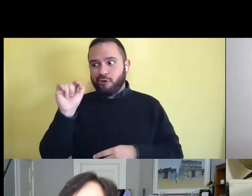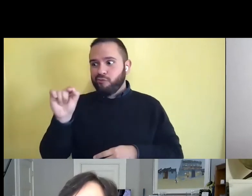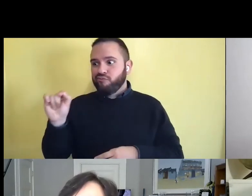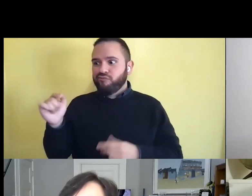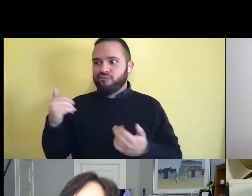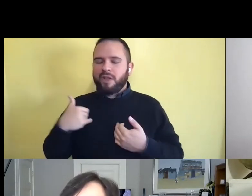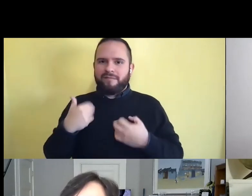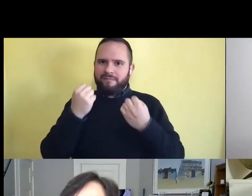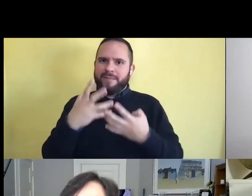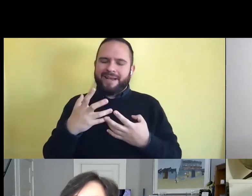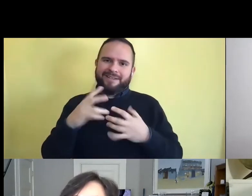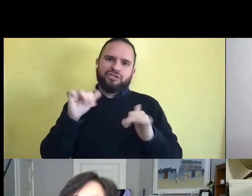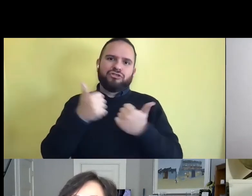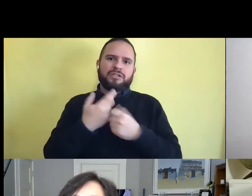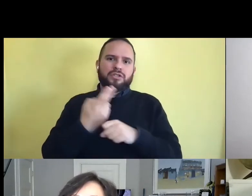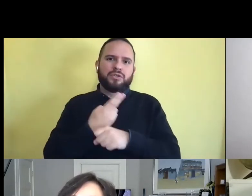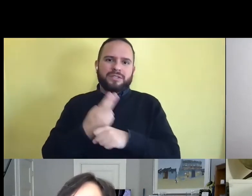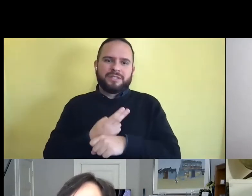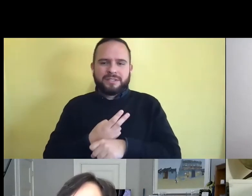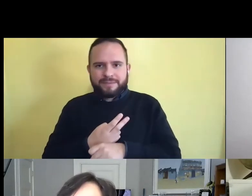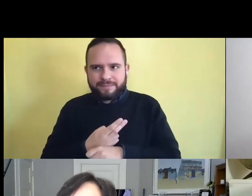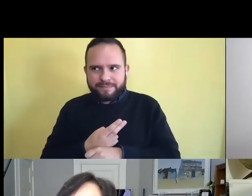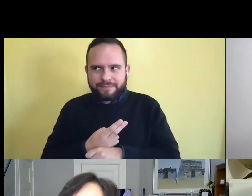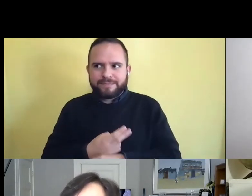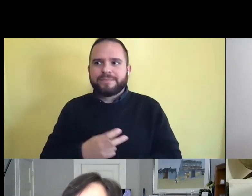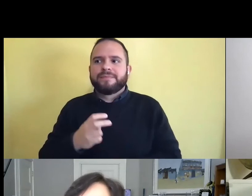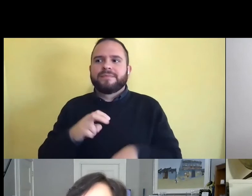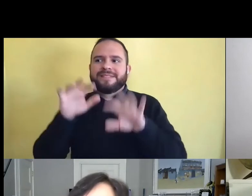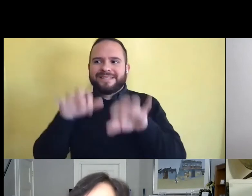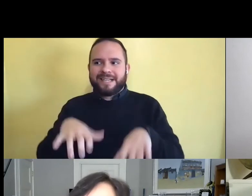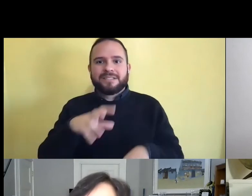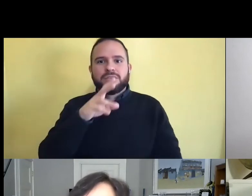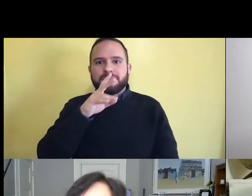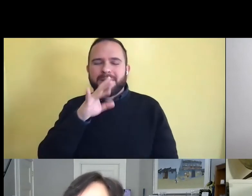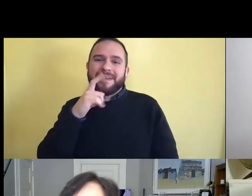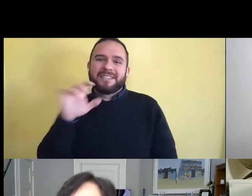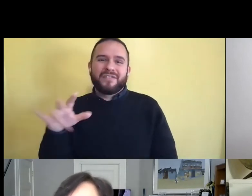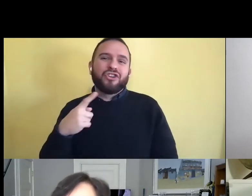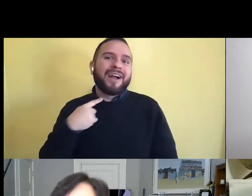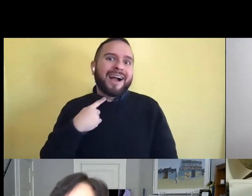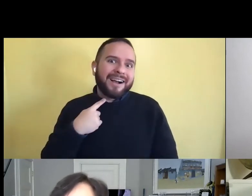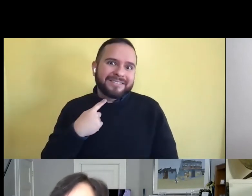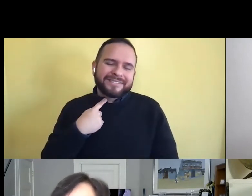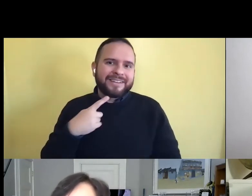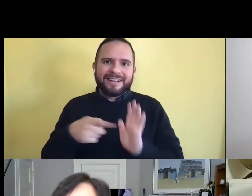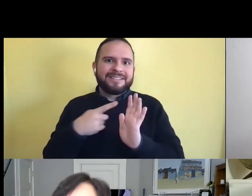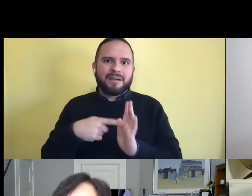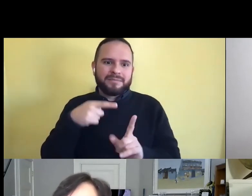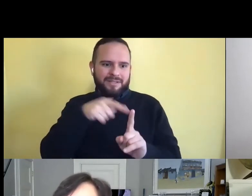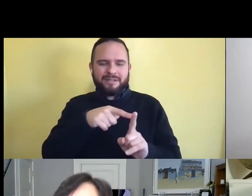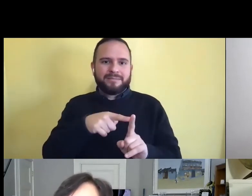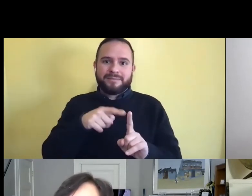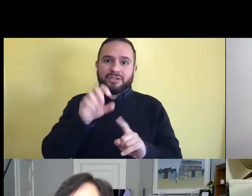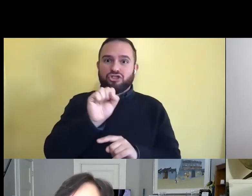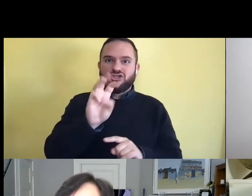speech to text features because of their enunciation, pronunciation, and or accents that are unintelligible to the software.